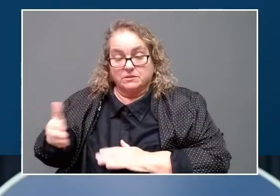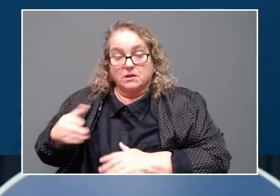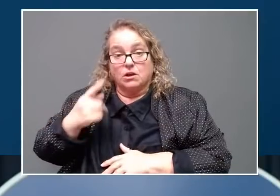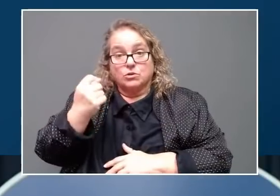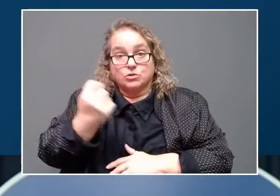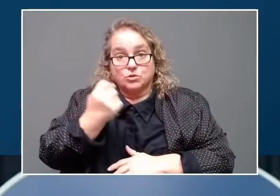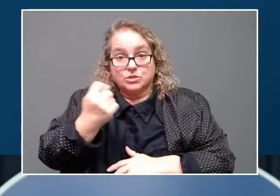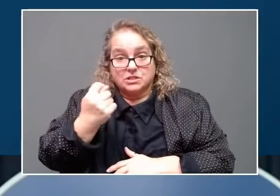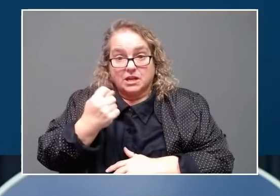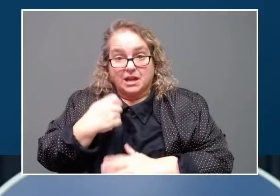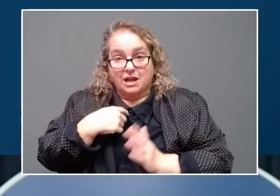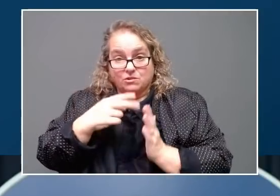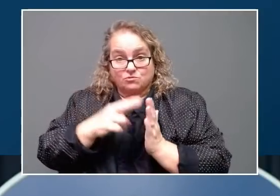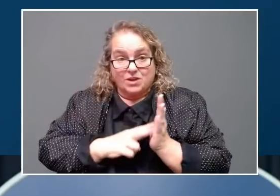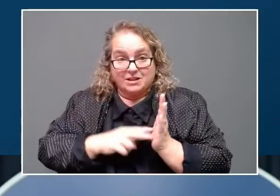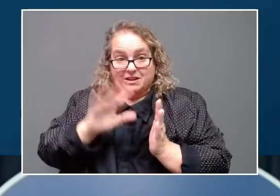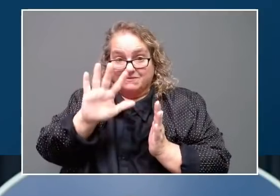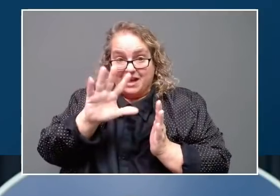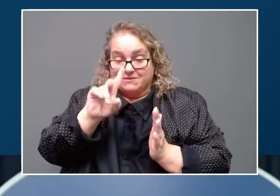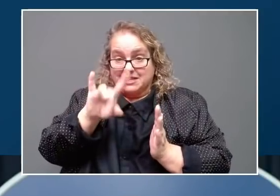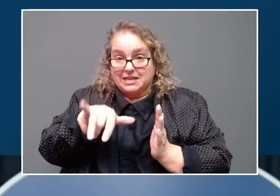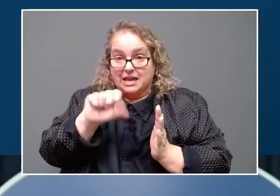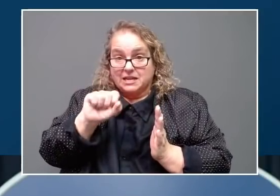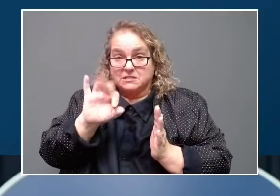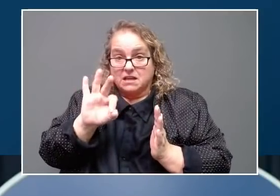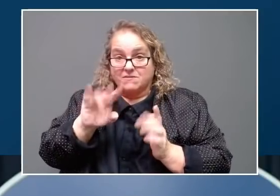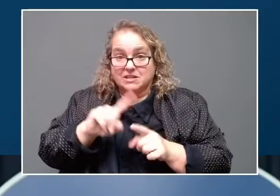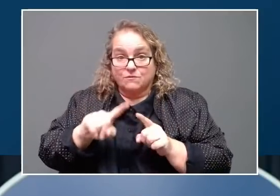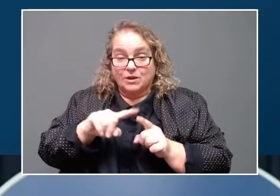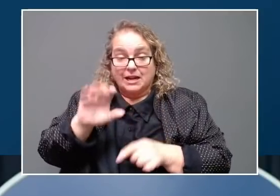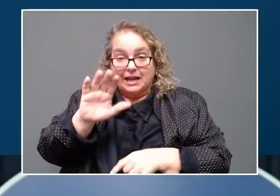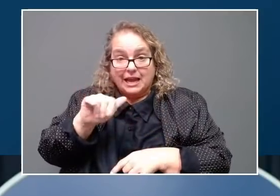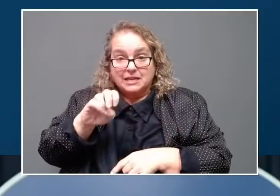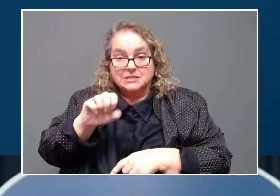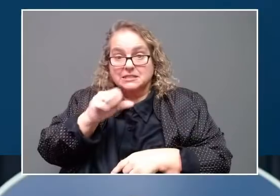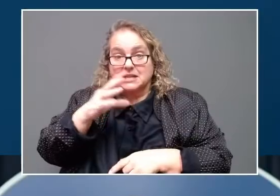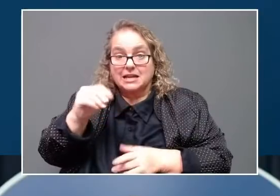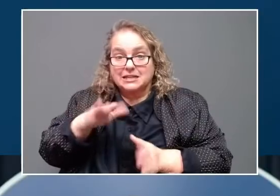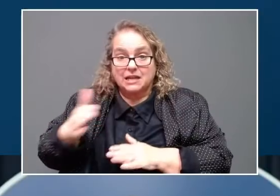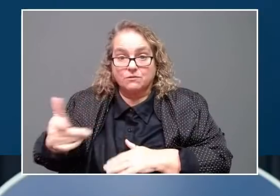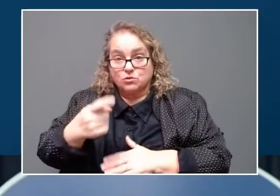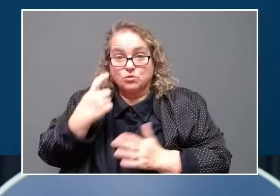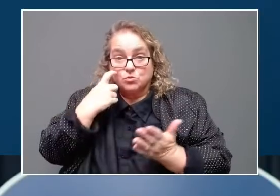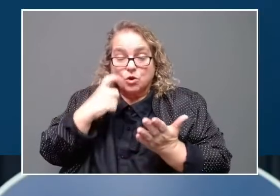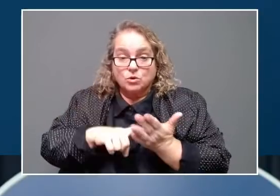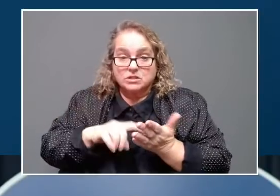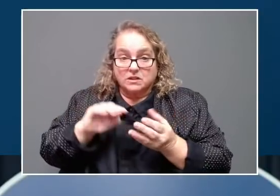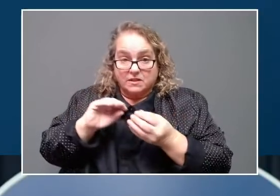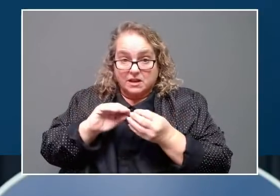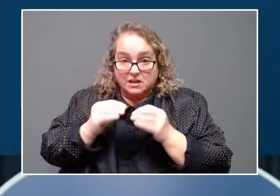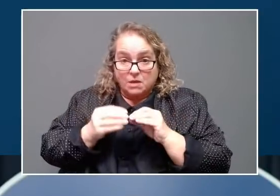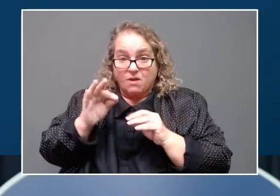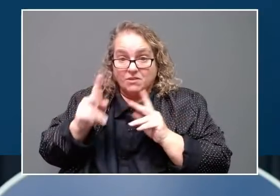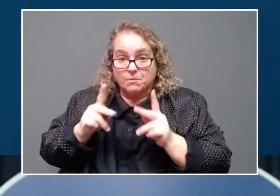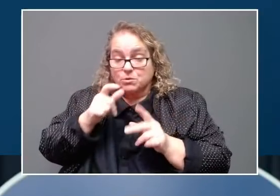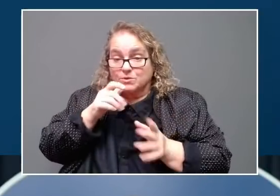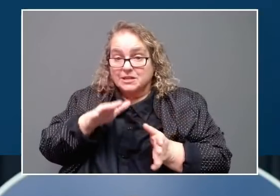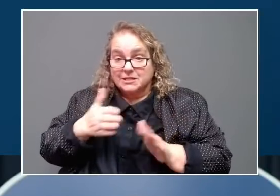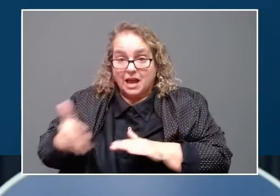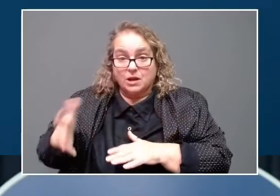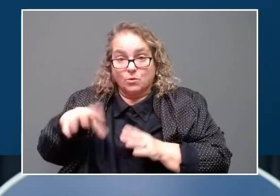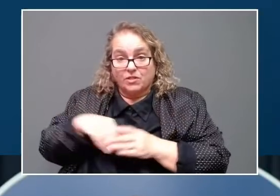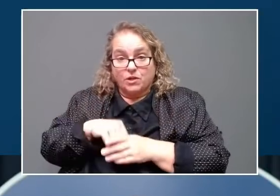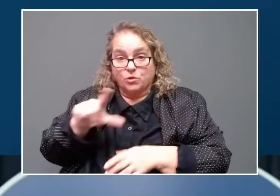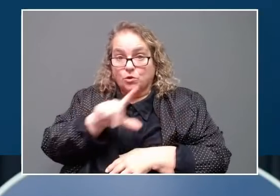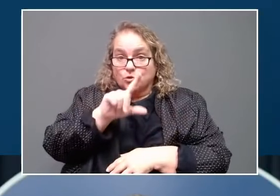5 days of cases and deaths, as you all have noticed, the number of people dying in their 20s,